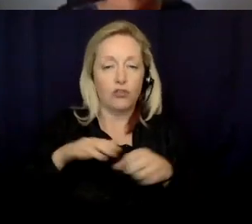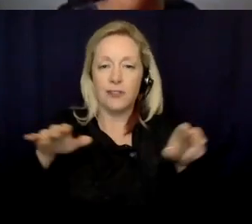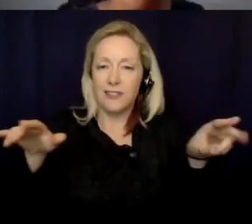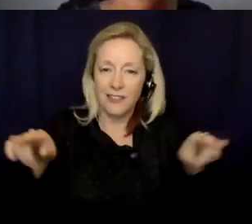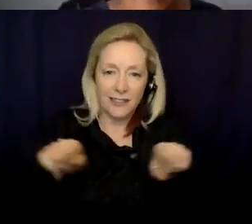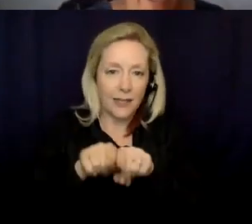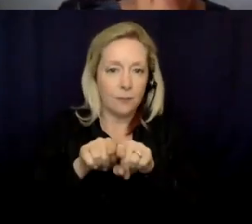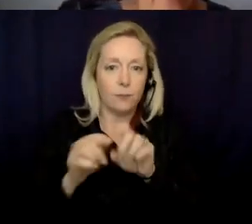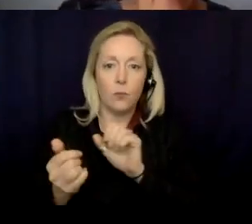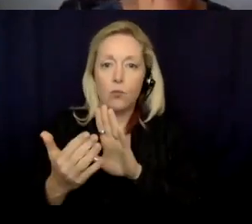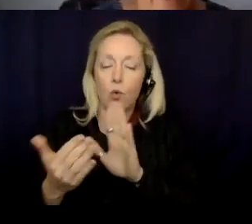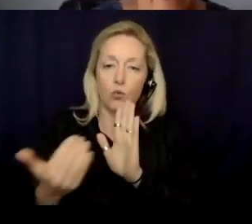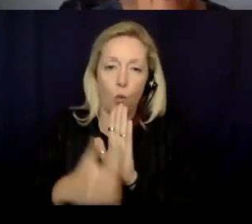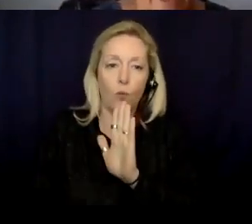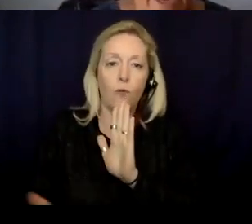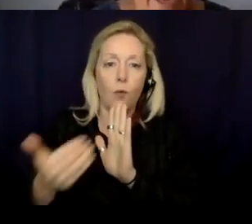same manner. And